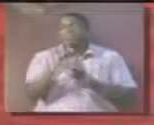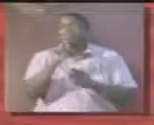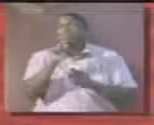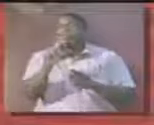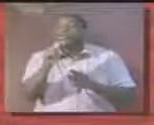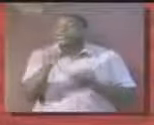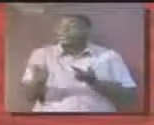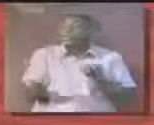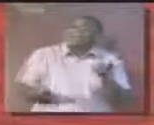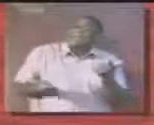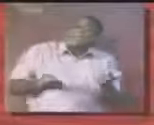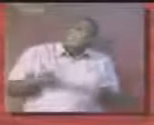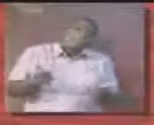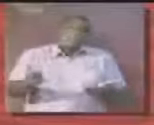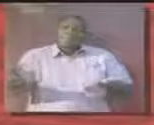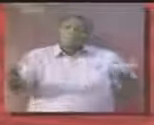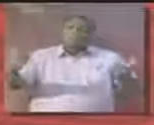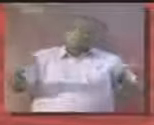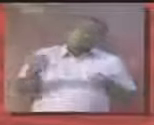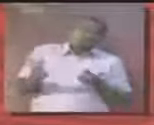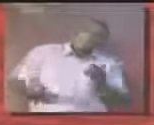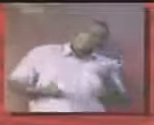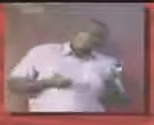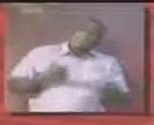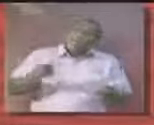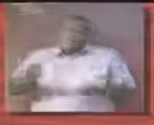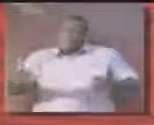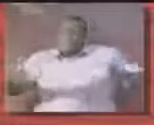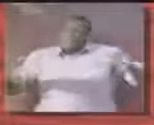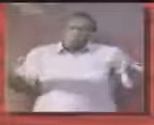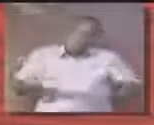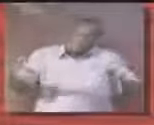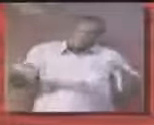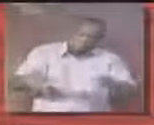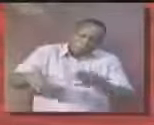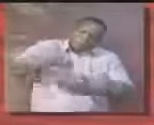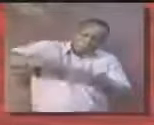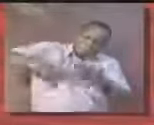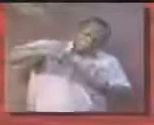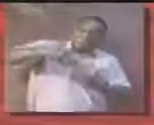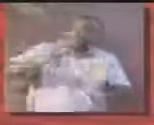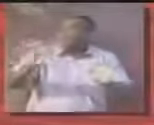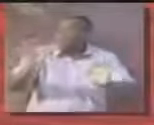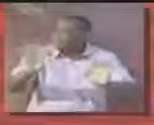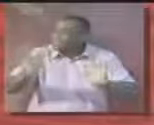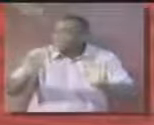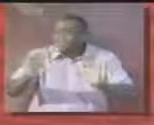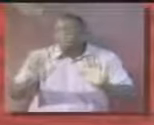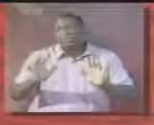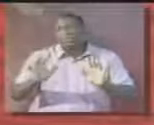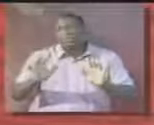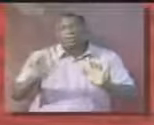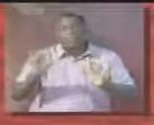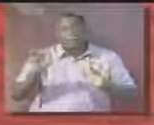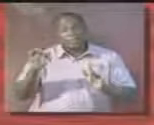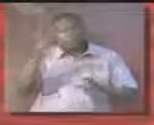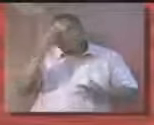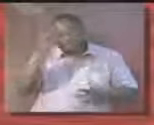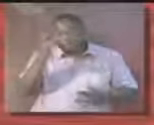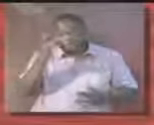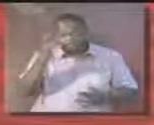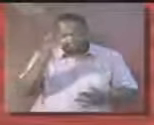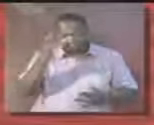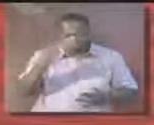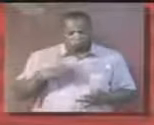are appealing to everyone. And also, if you are unwell, please seek medical attention urgently